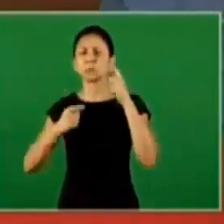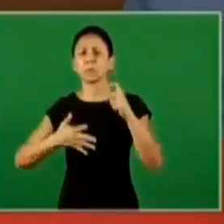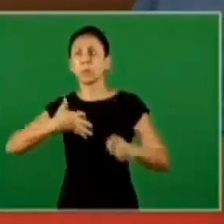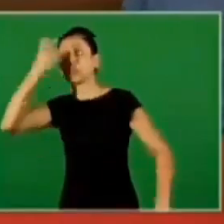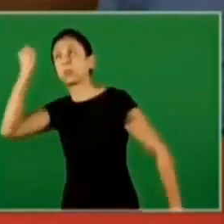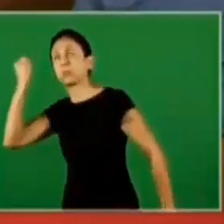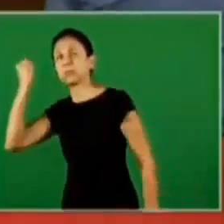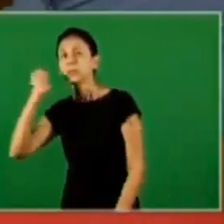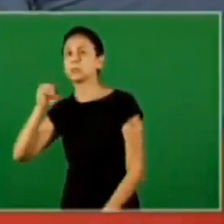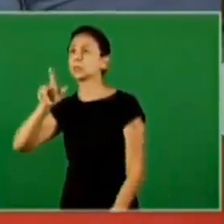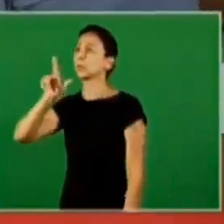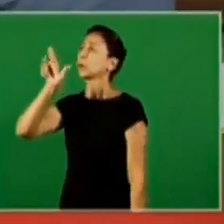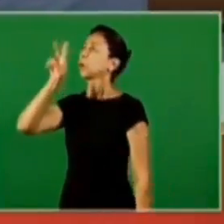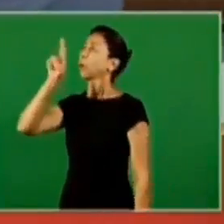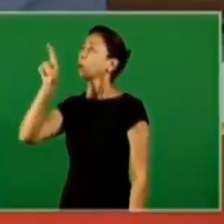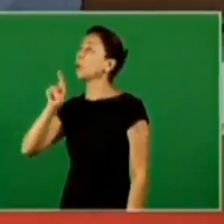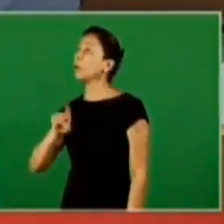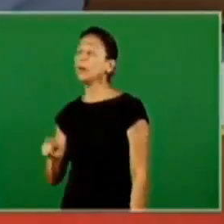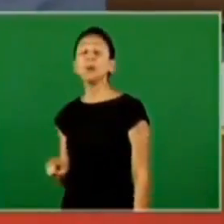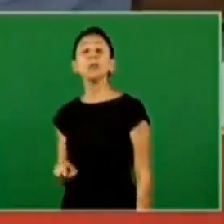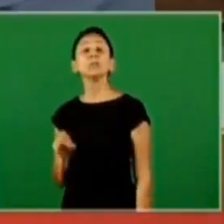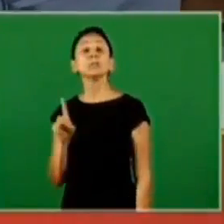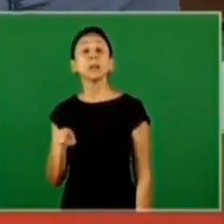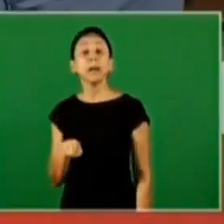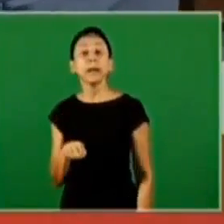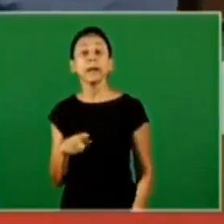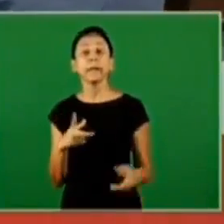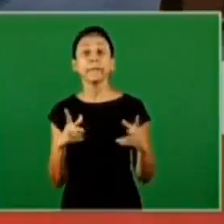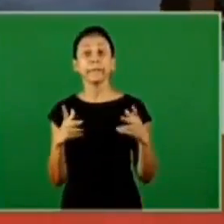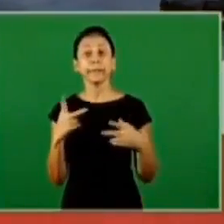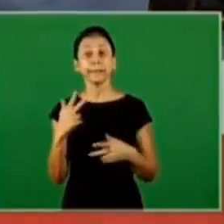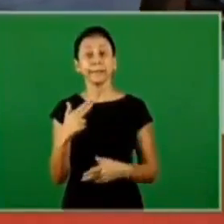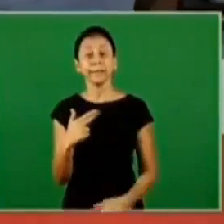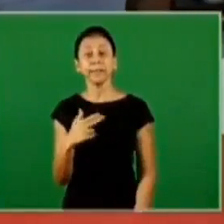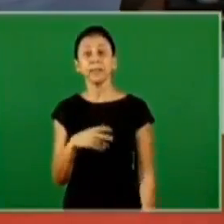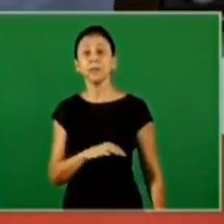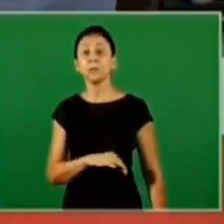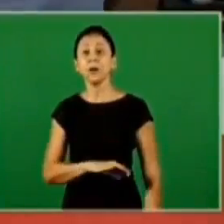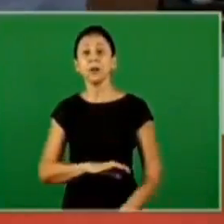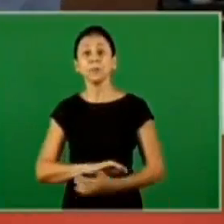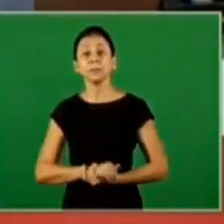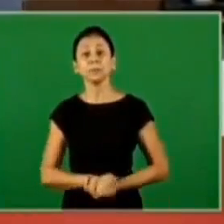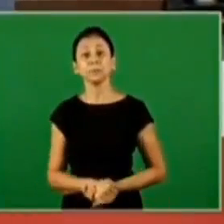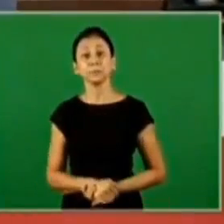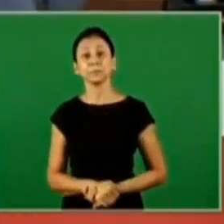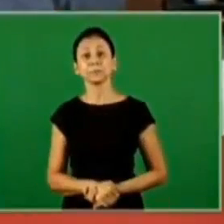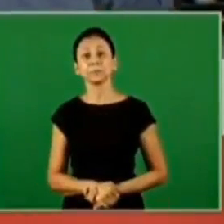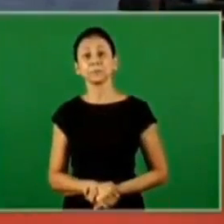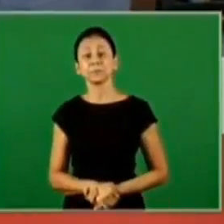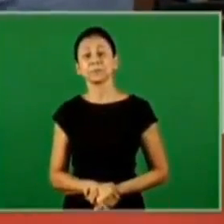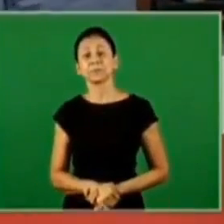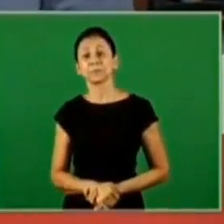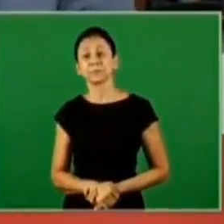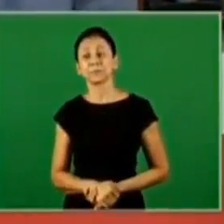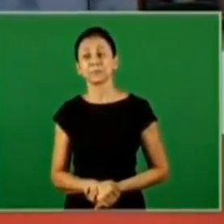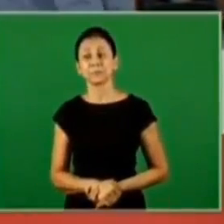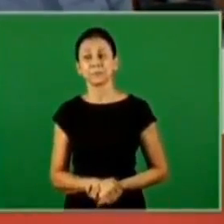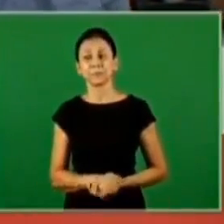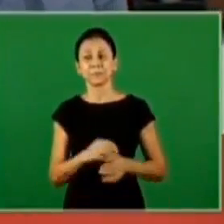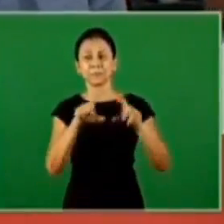light. So now I say light. Light is E, is equal to M,